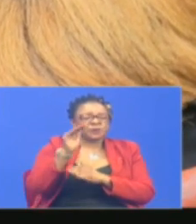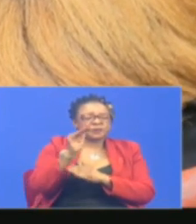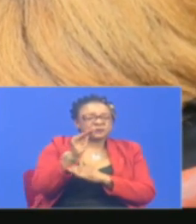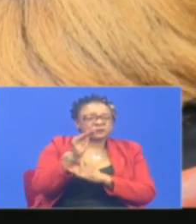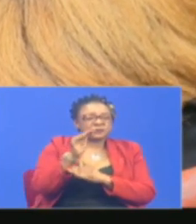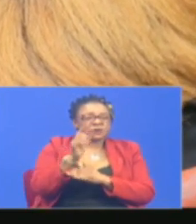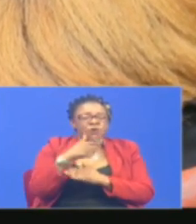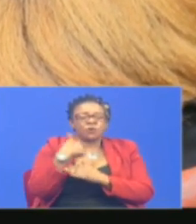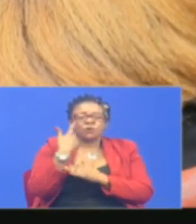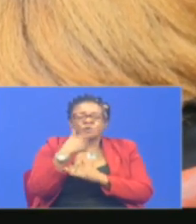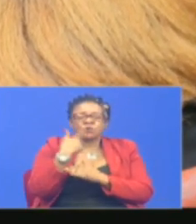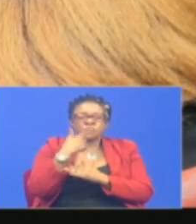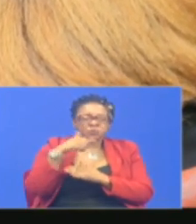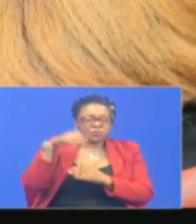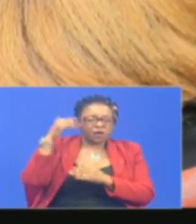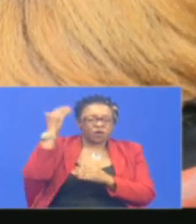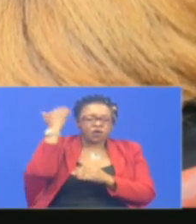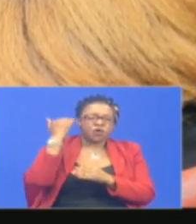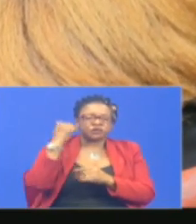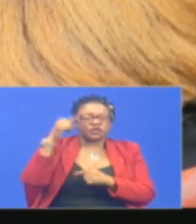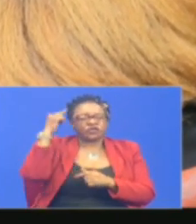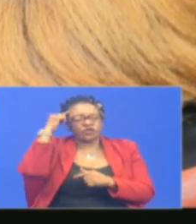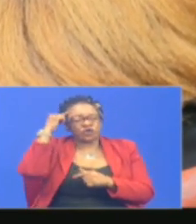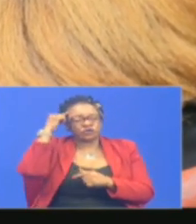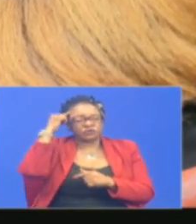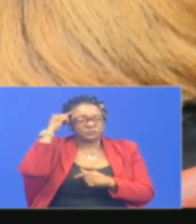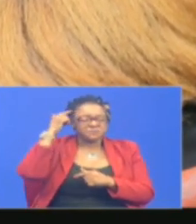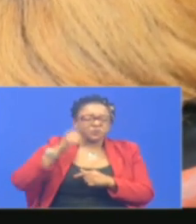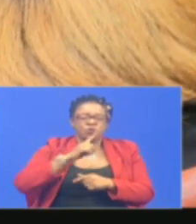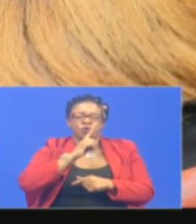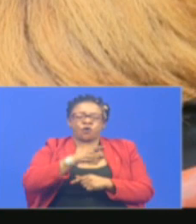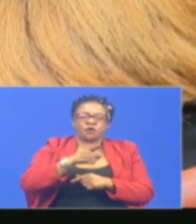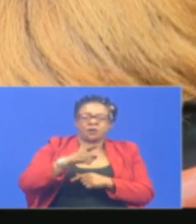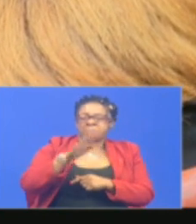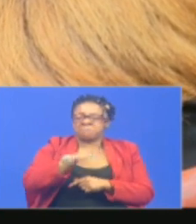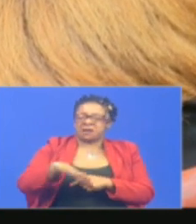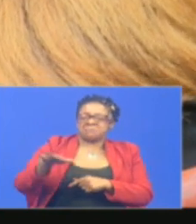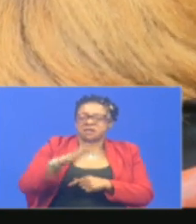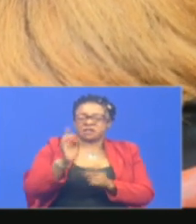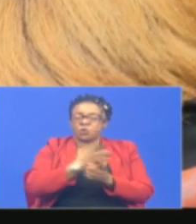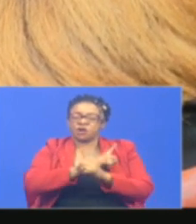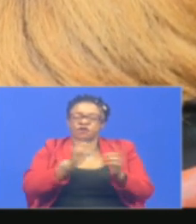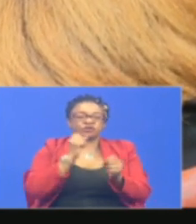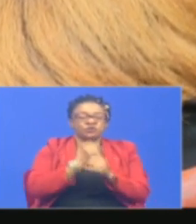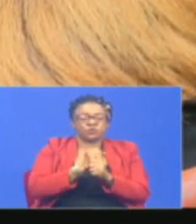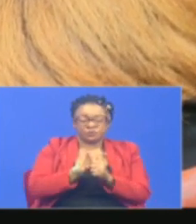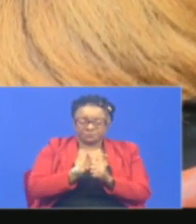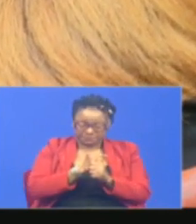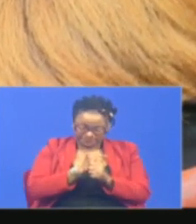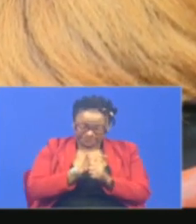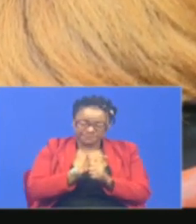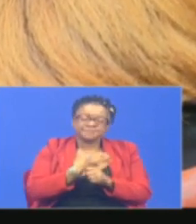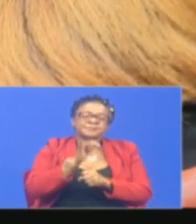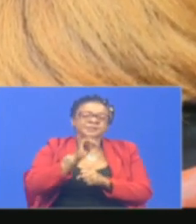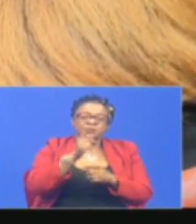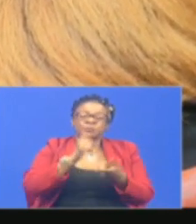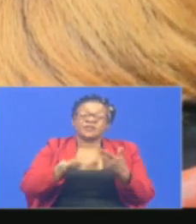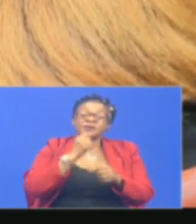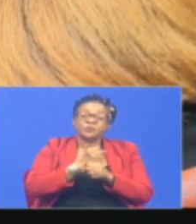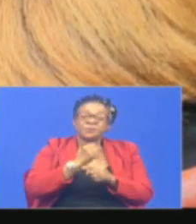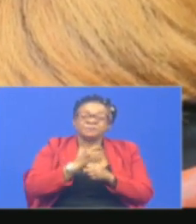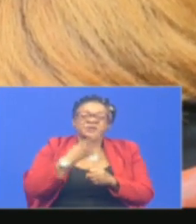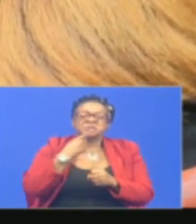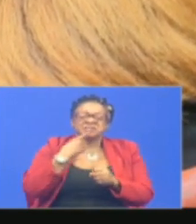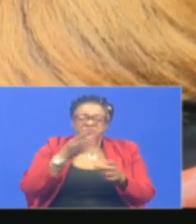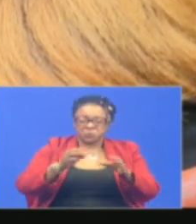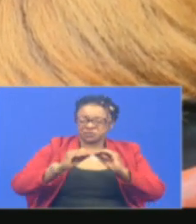courts thought they were to order parliament and that they were not going to do it. That's actually what they did. And they said, in fact, they are going to teach